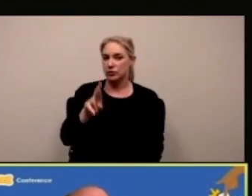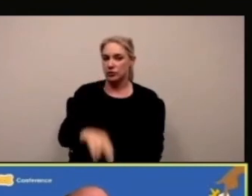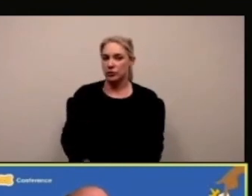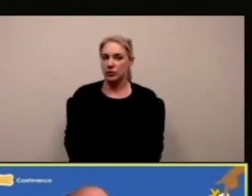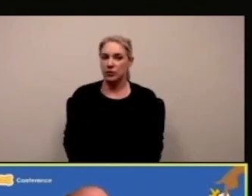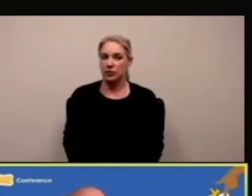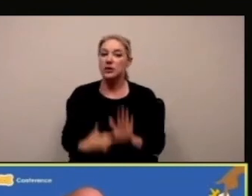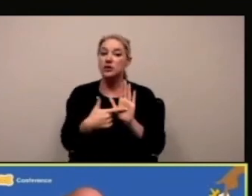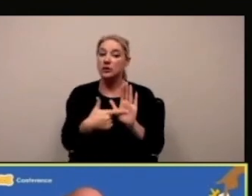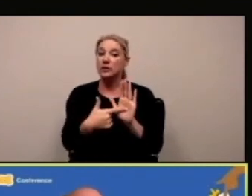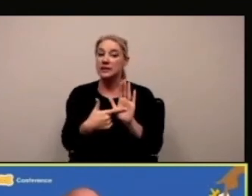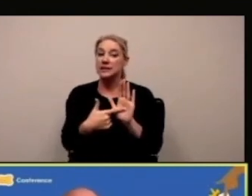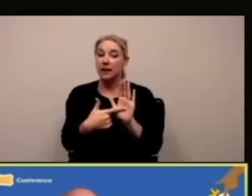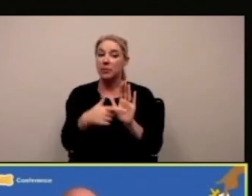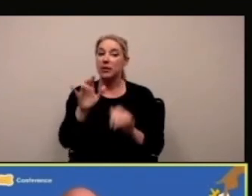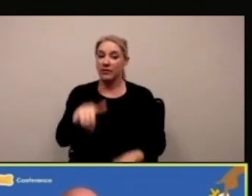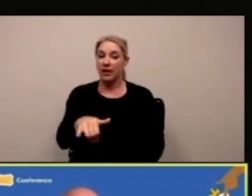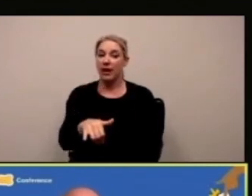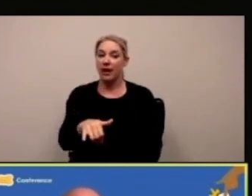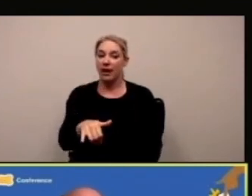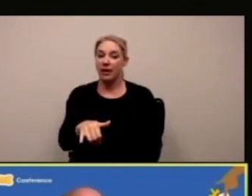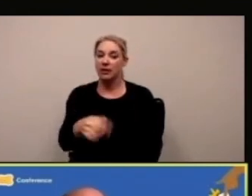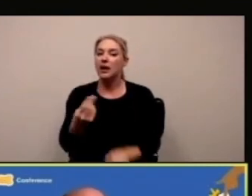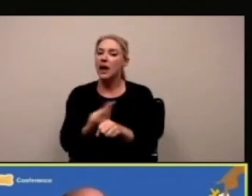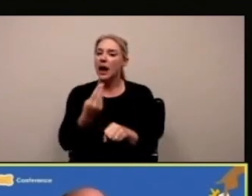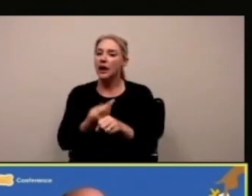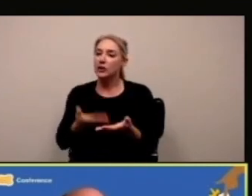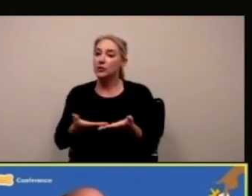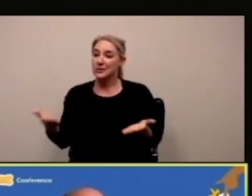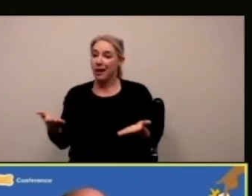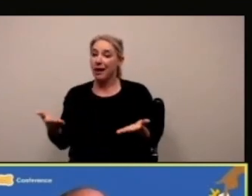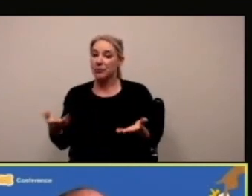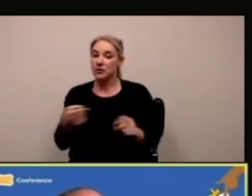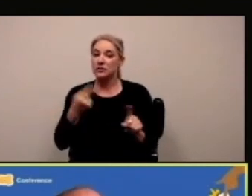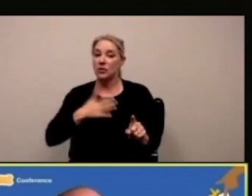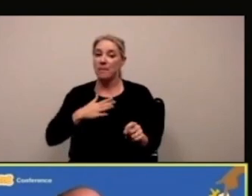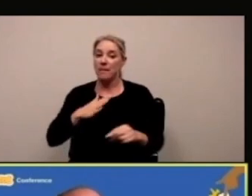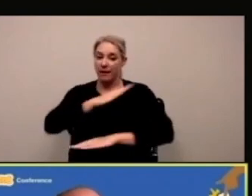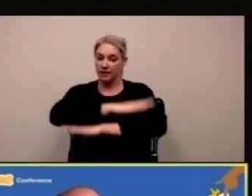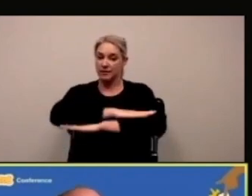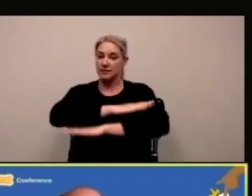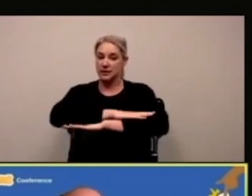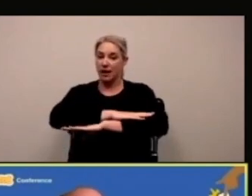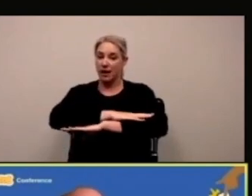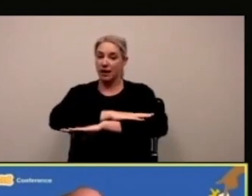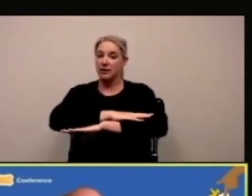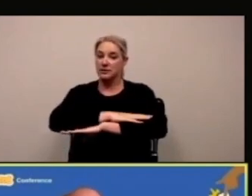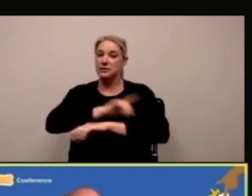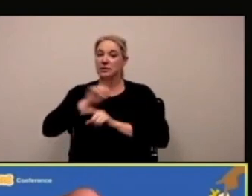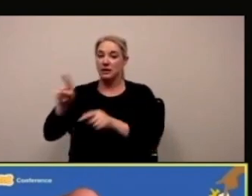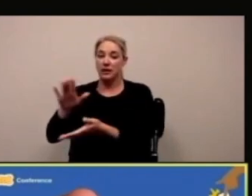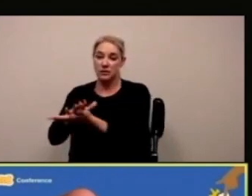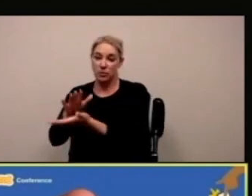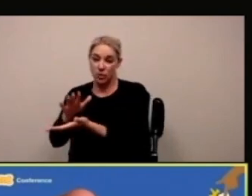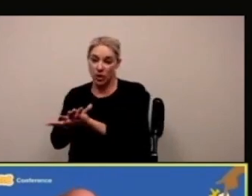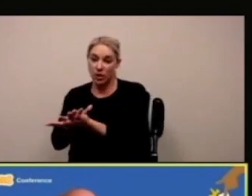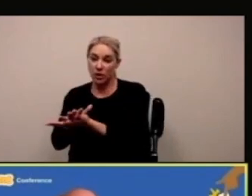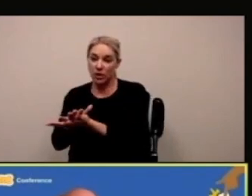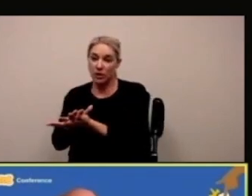here's an example of that. So I took some objects from my desk at work and created a